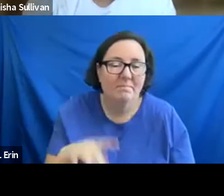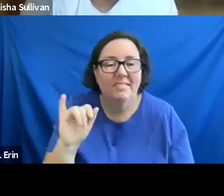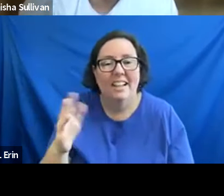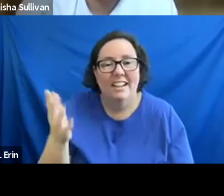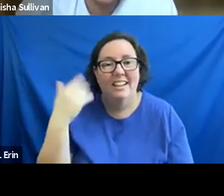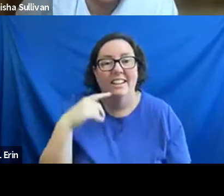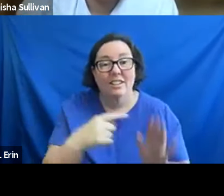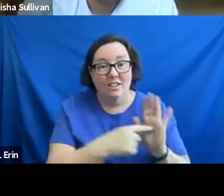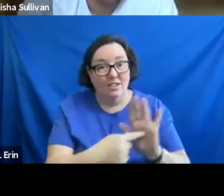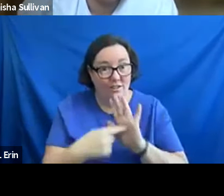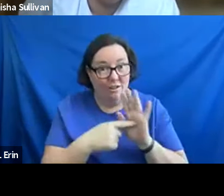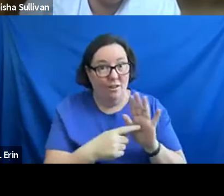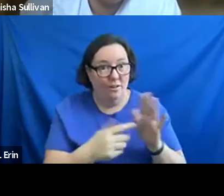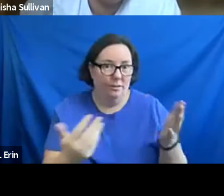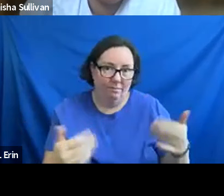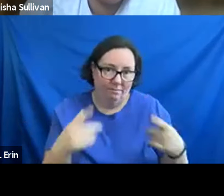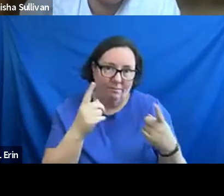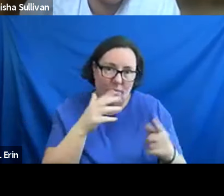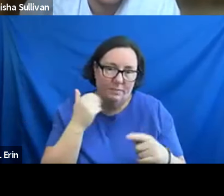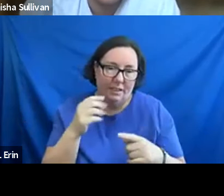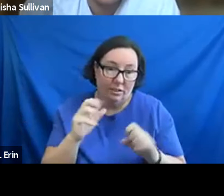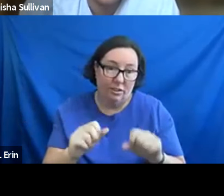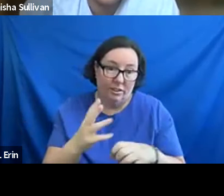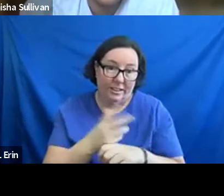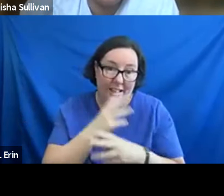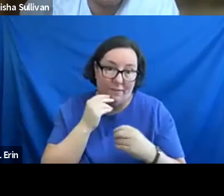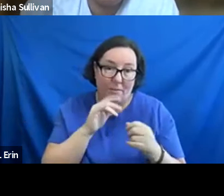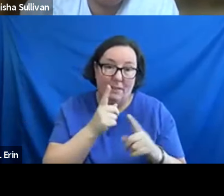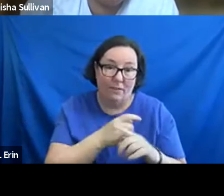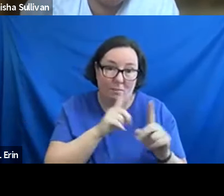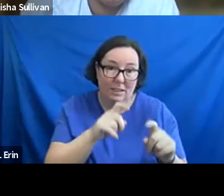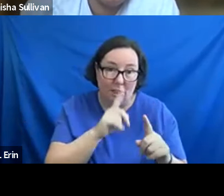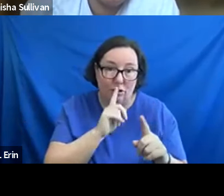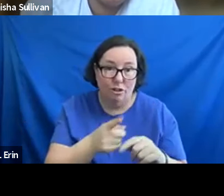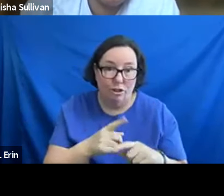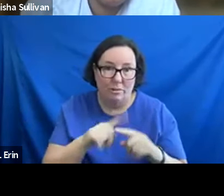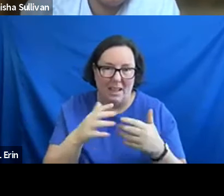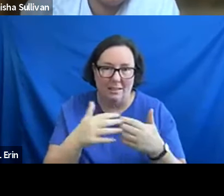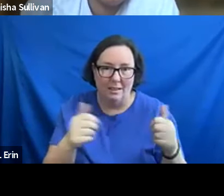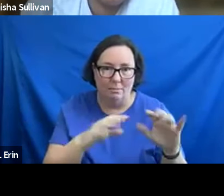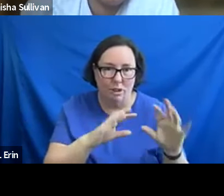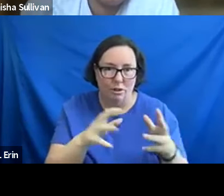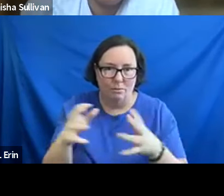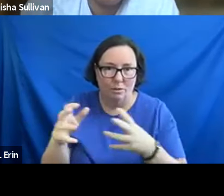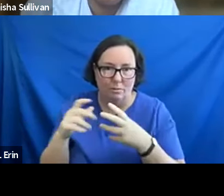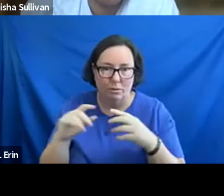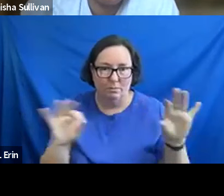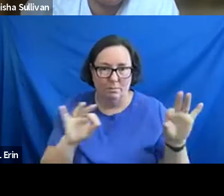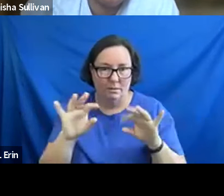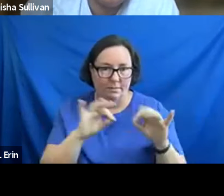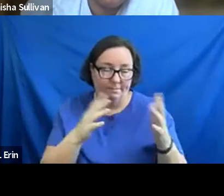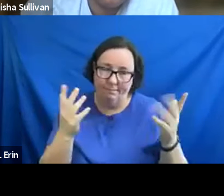of illustration. Like, could you get information from the test? Sure, here you go. So, and we said an